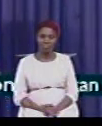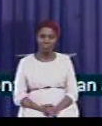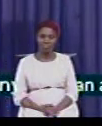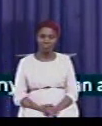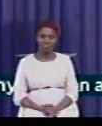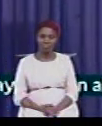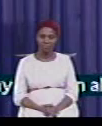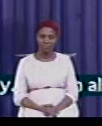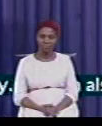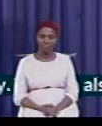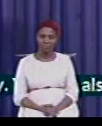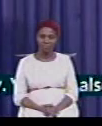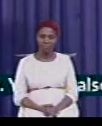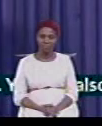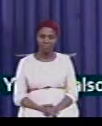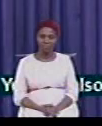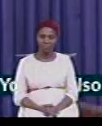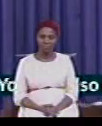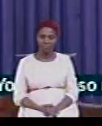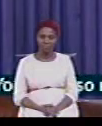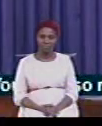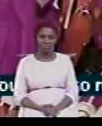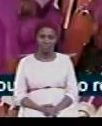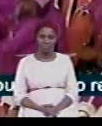ye bobusade amamo. The Lord is good.